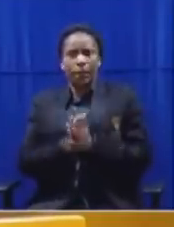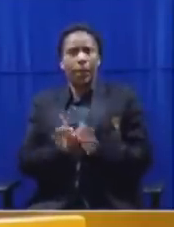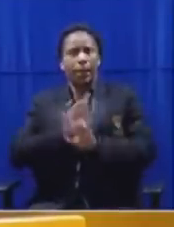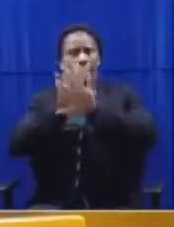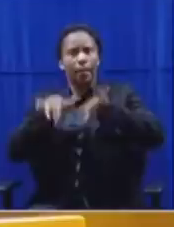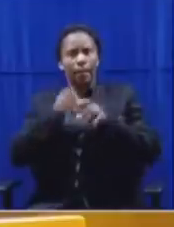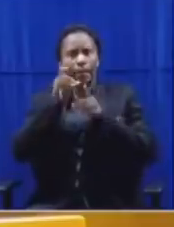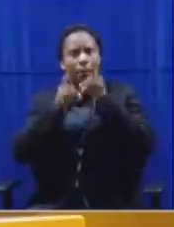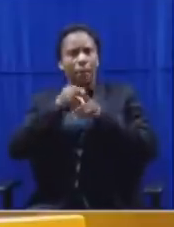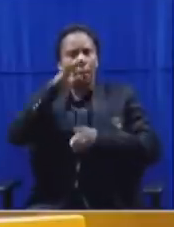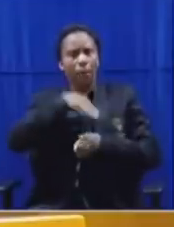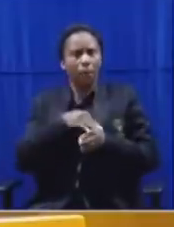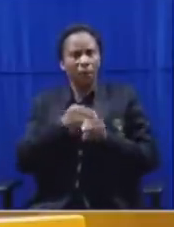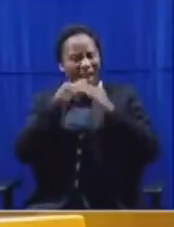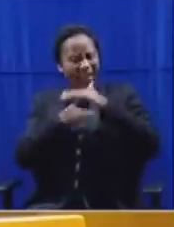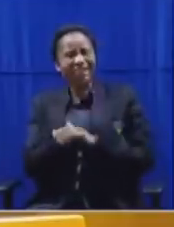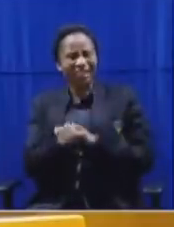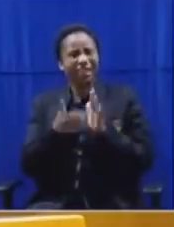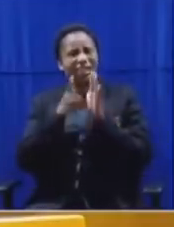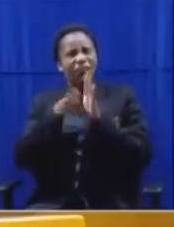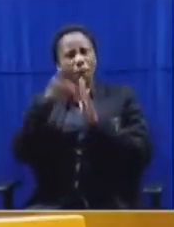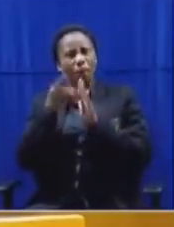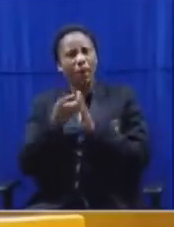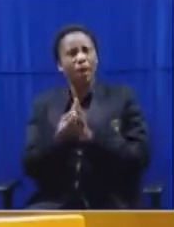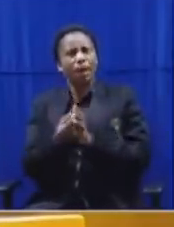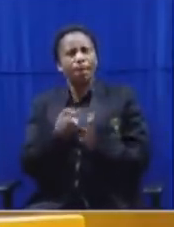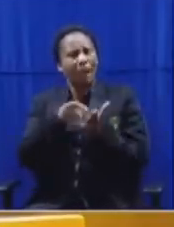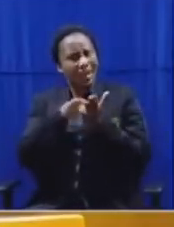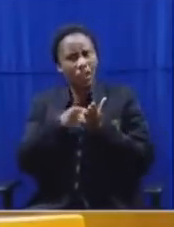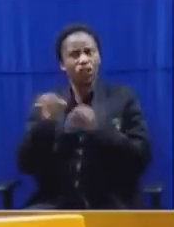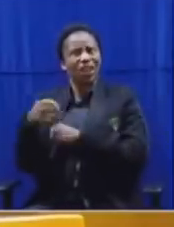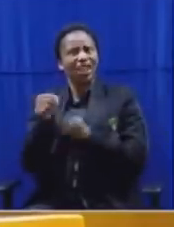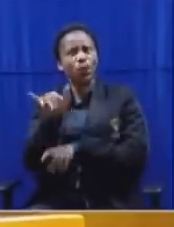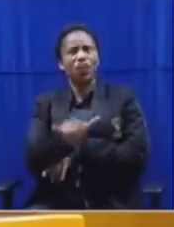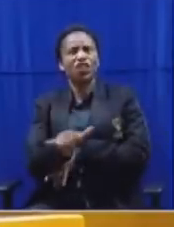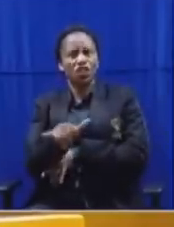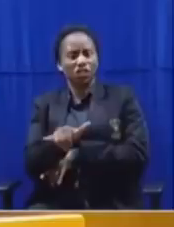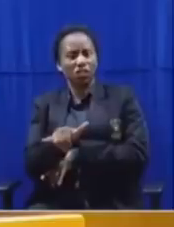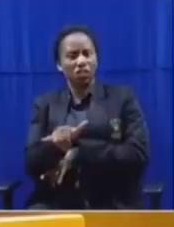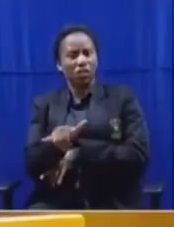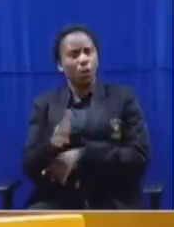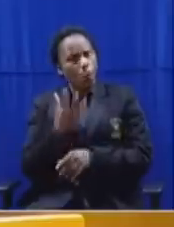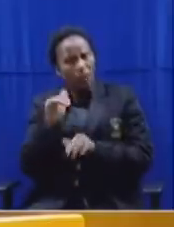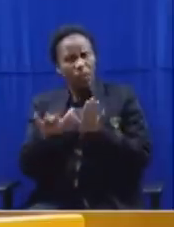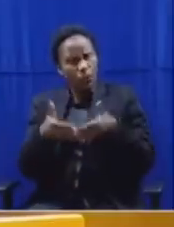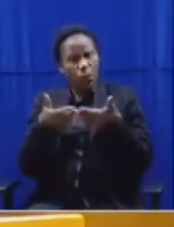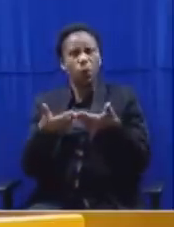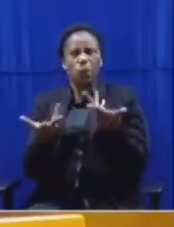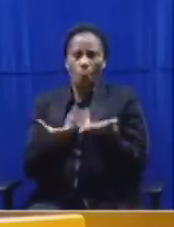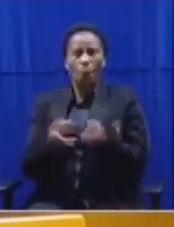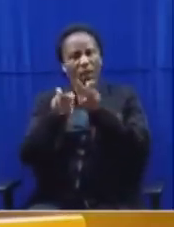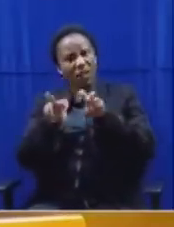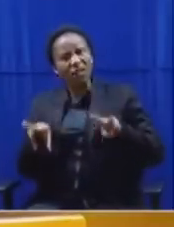under which developmental mandate and strategy do you want to introduce or investigate